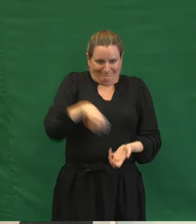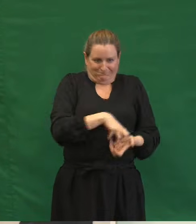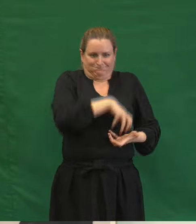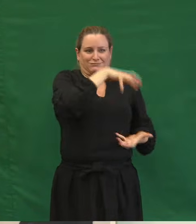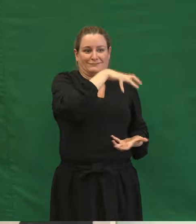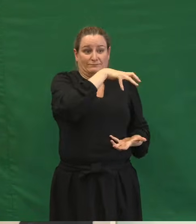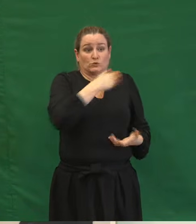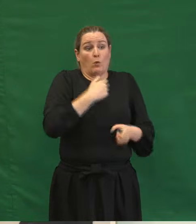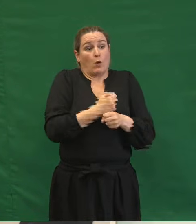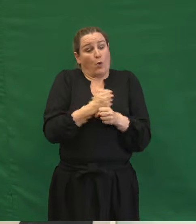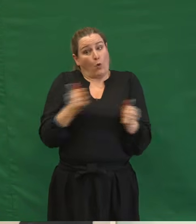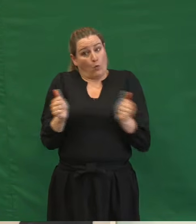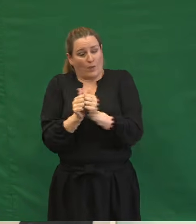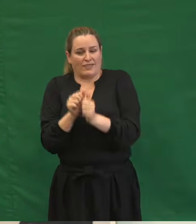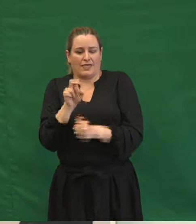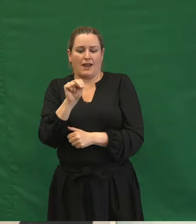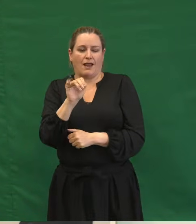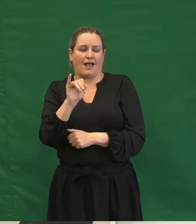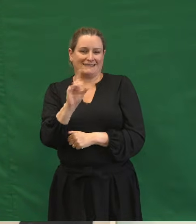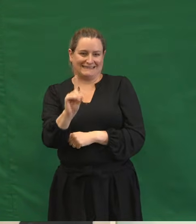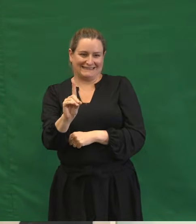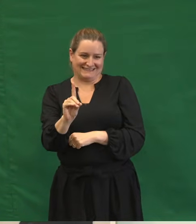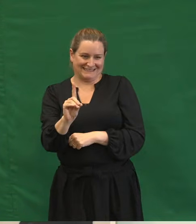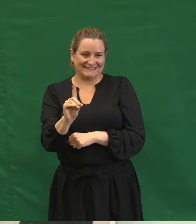and with schools across South Africa.